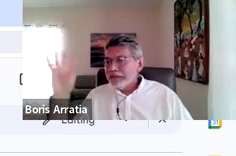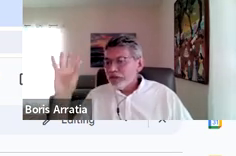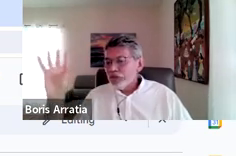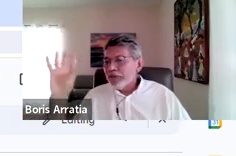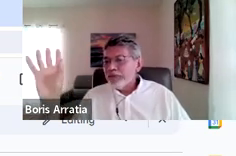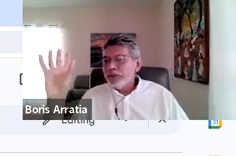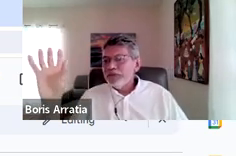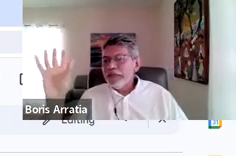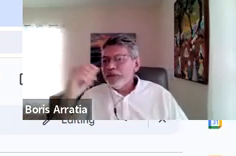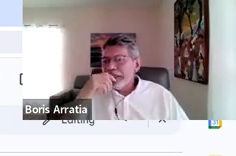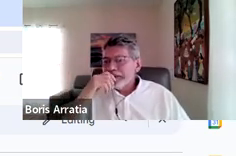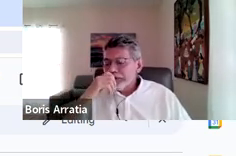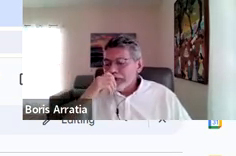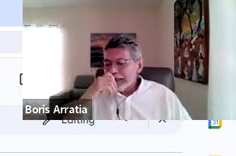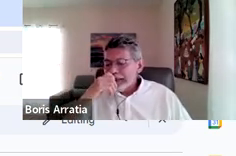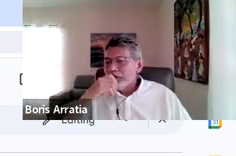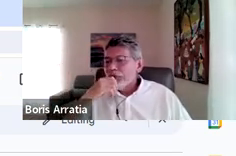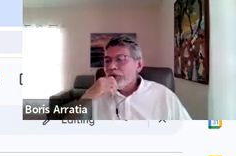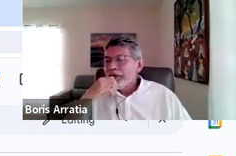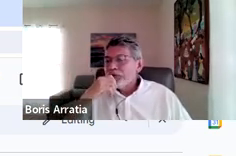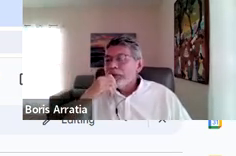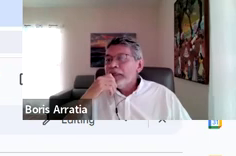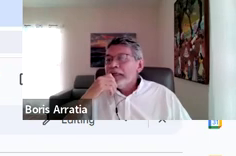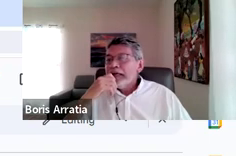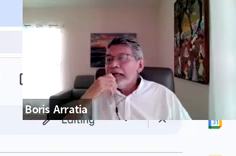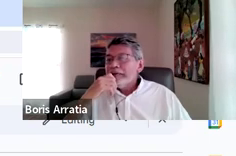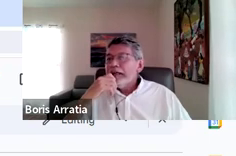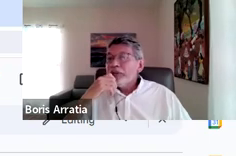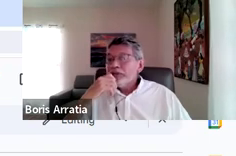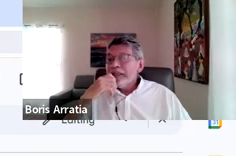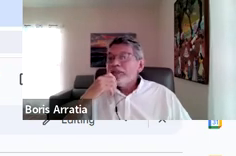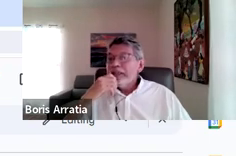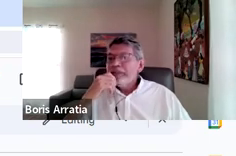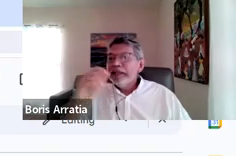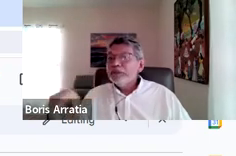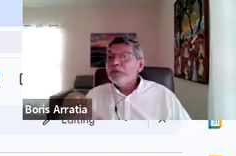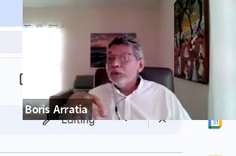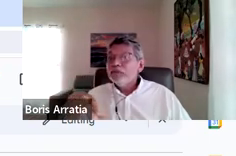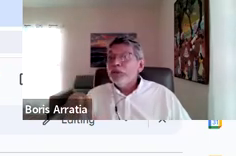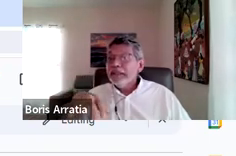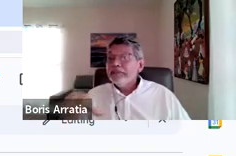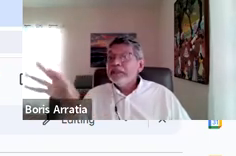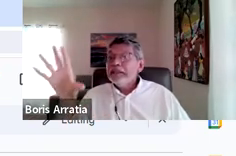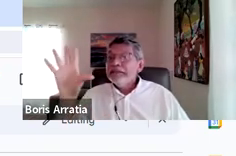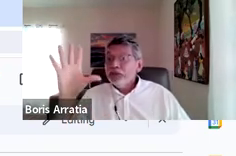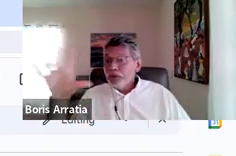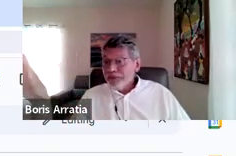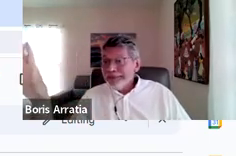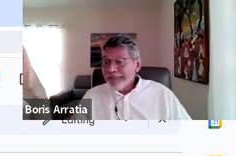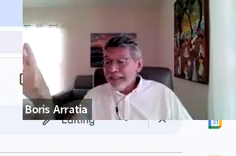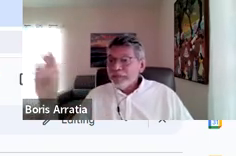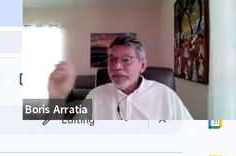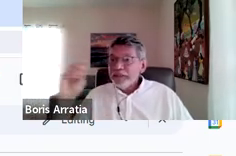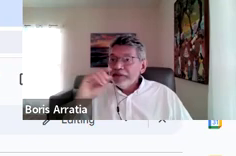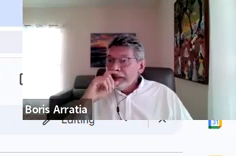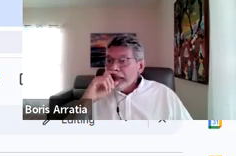So I think there's some of that work is, and we talked to Katie Newhouse a couple of times, and she came and spoke with us. So she's in